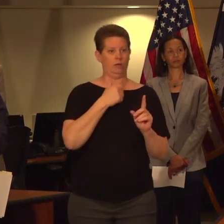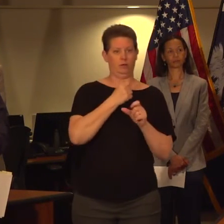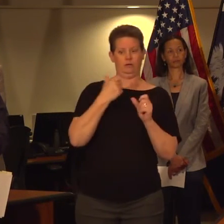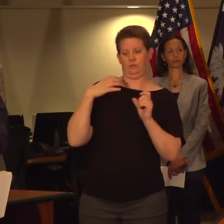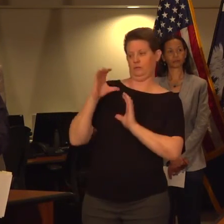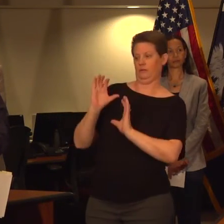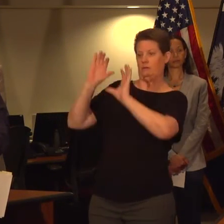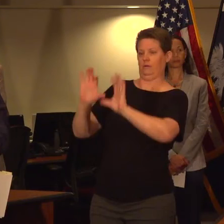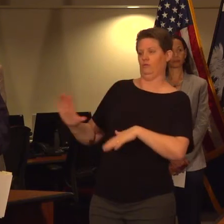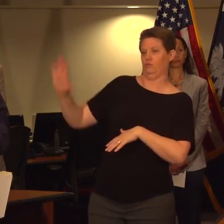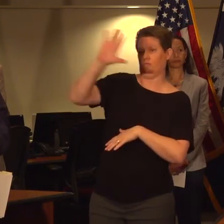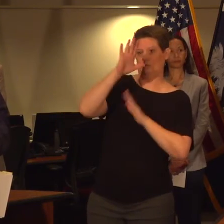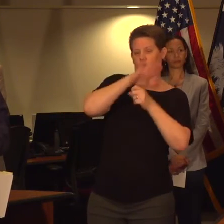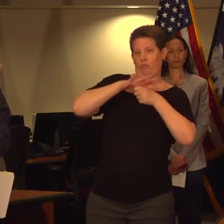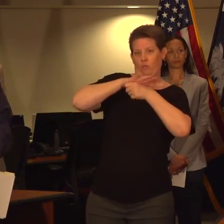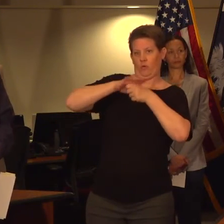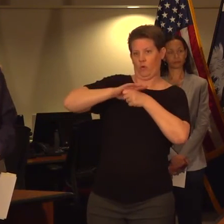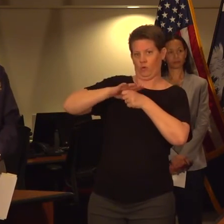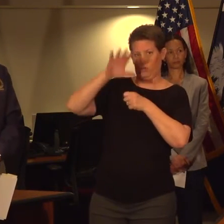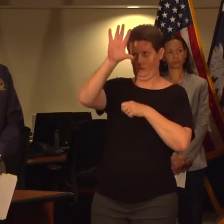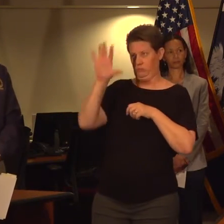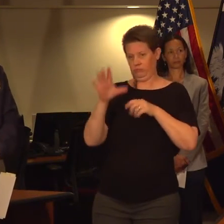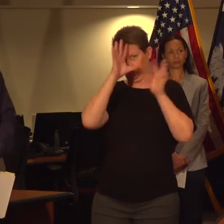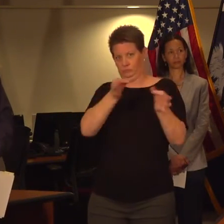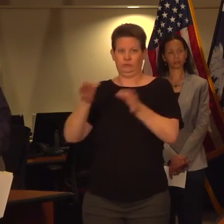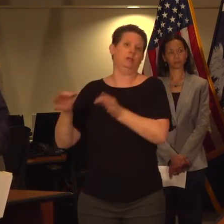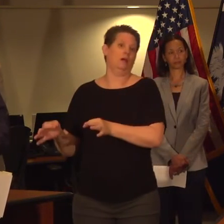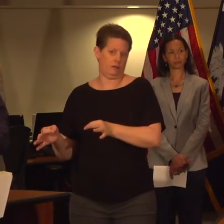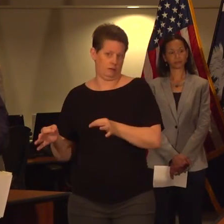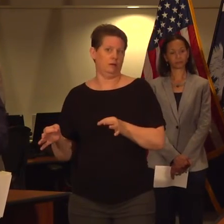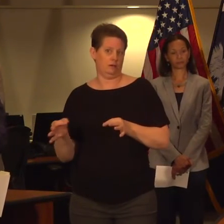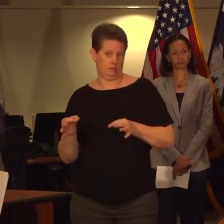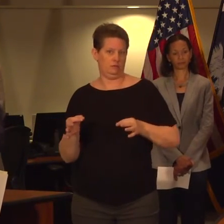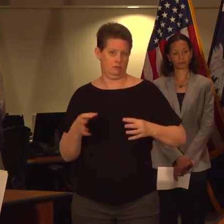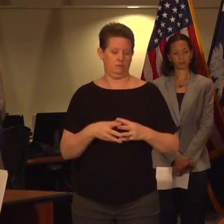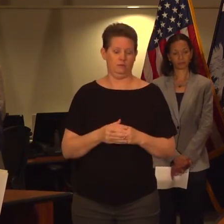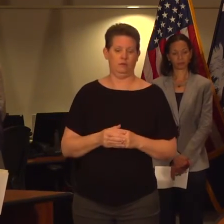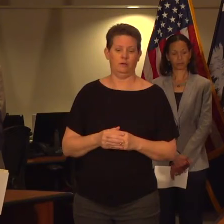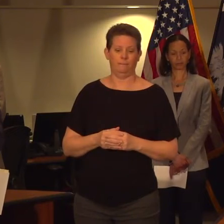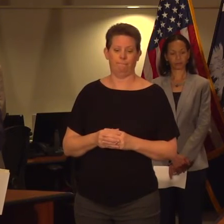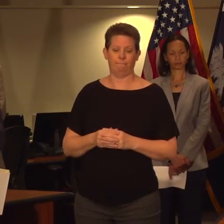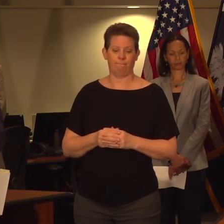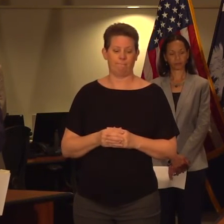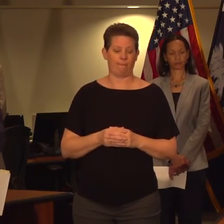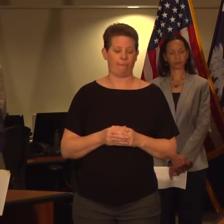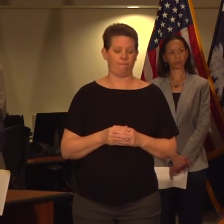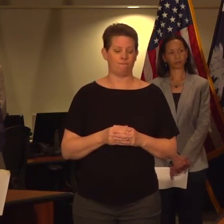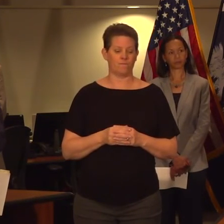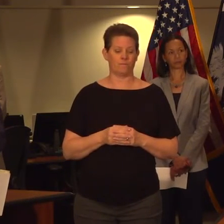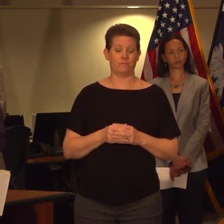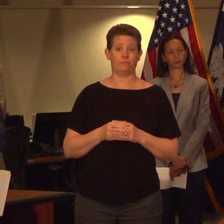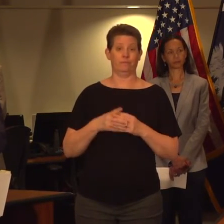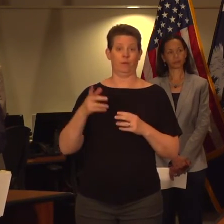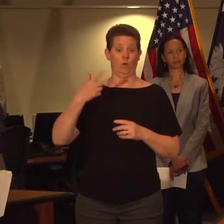the authorities, the local authorities, who were in charge of making those decisions before we took that into